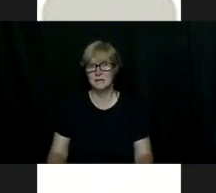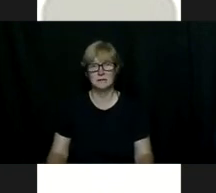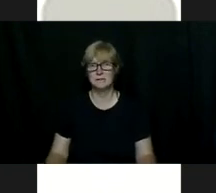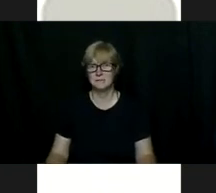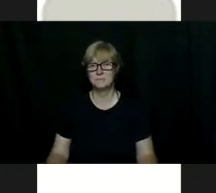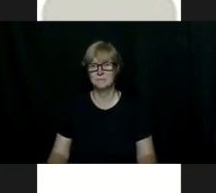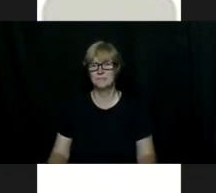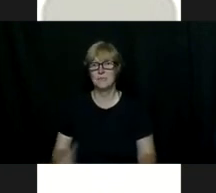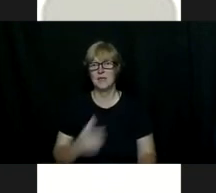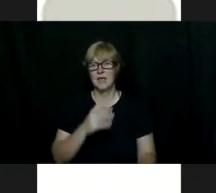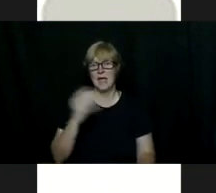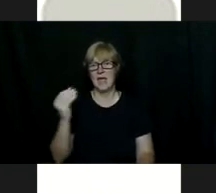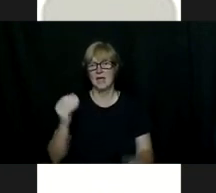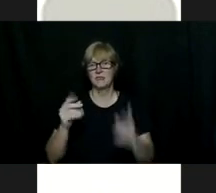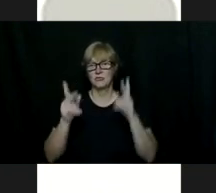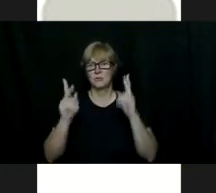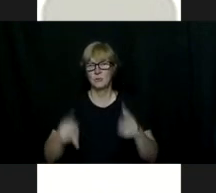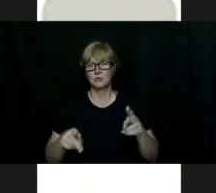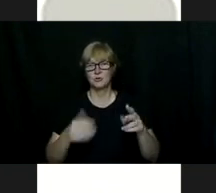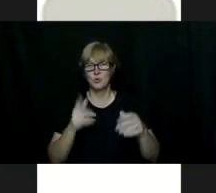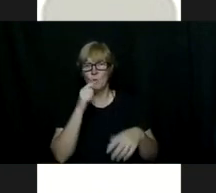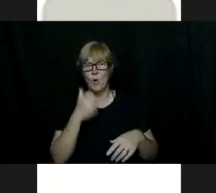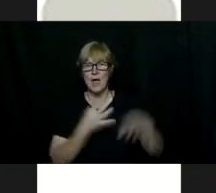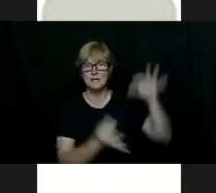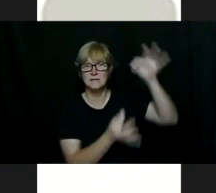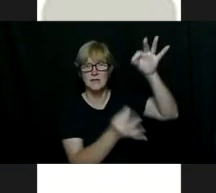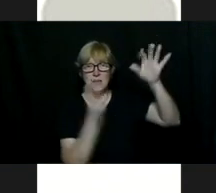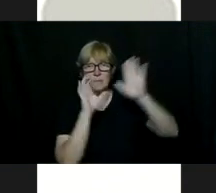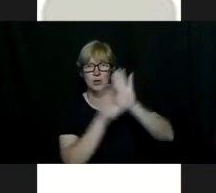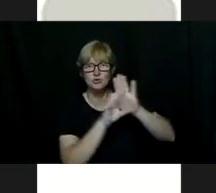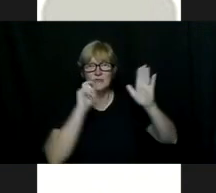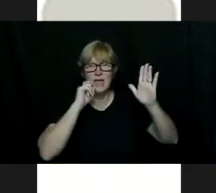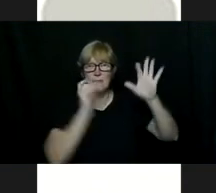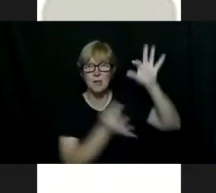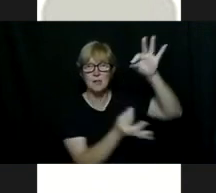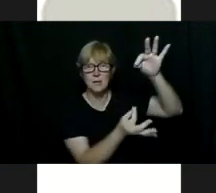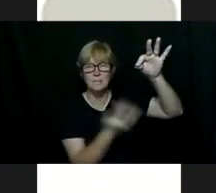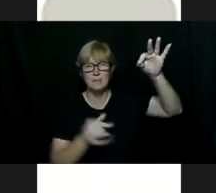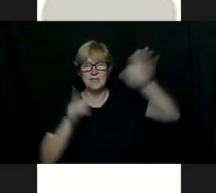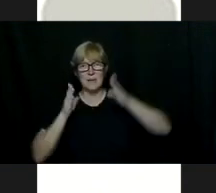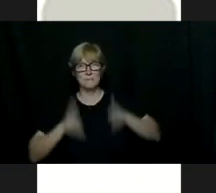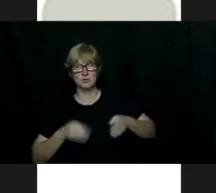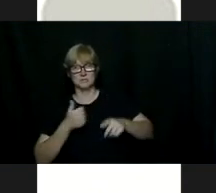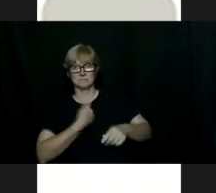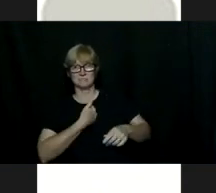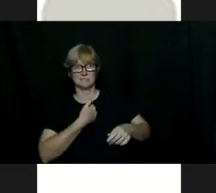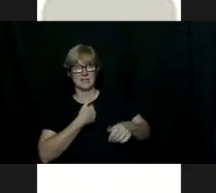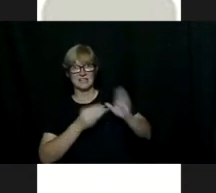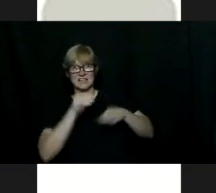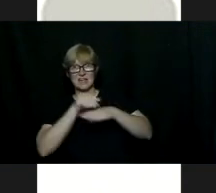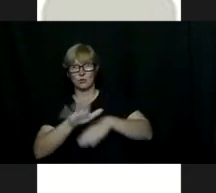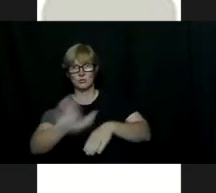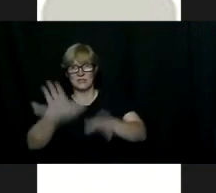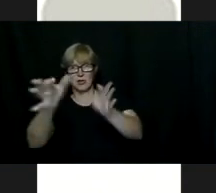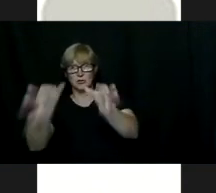the person showing, holding to like pictures of the apples might be actually influencing. It might maybe get influencing on the person. I think the point is like these